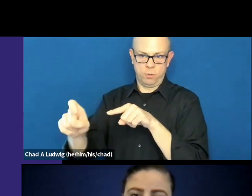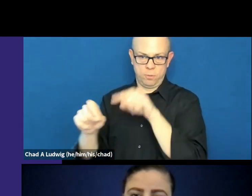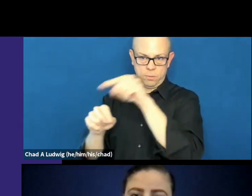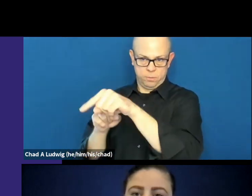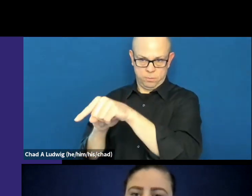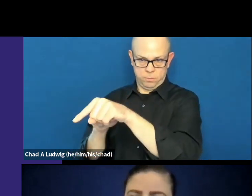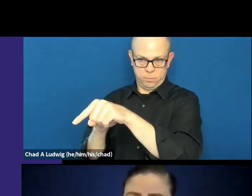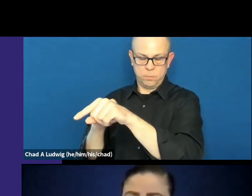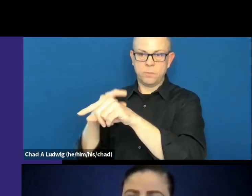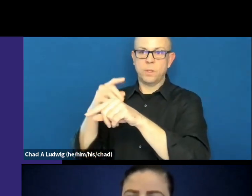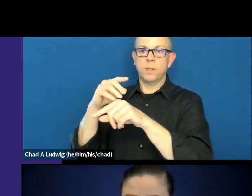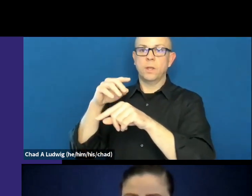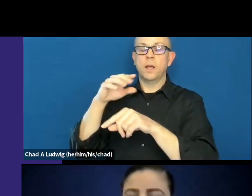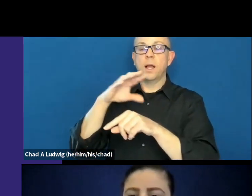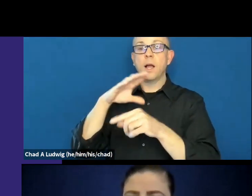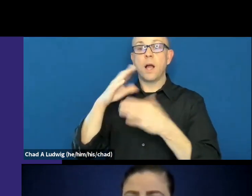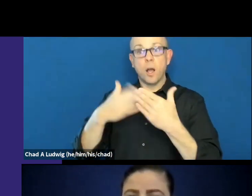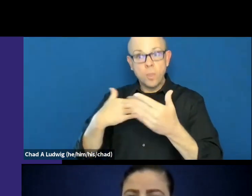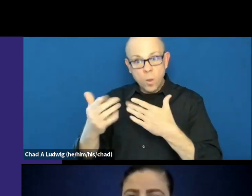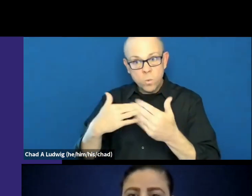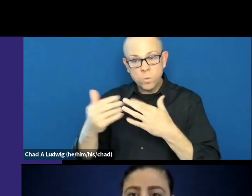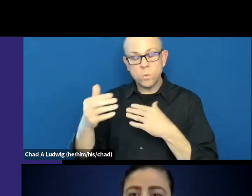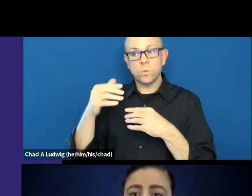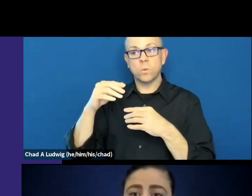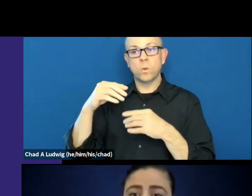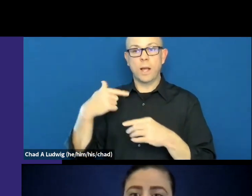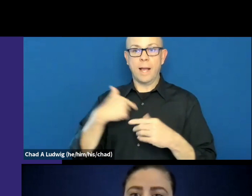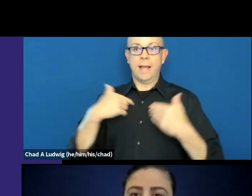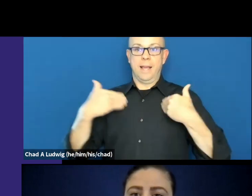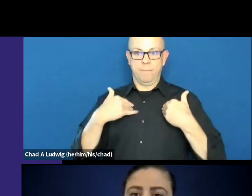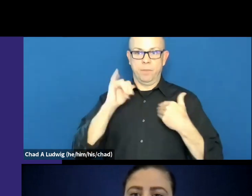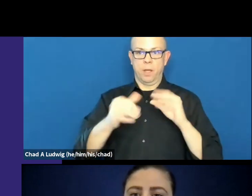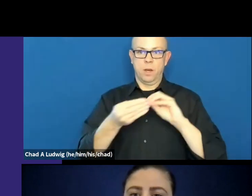will be the primary person answering calls at that number,